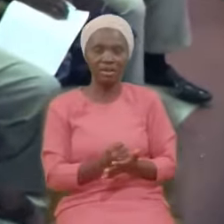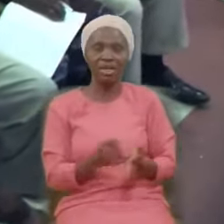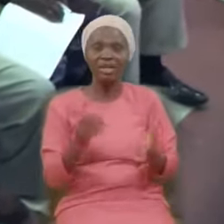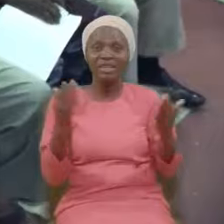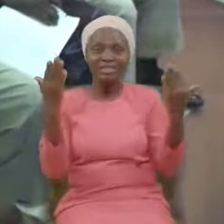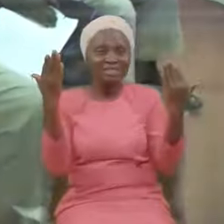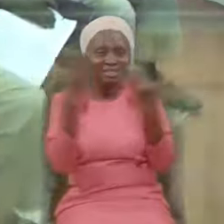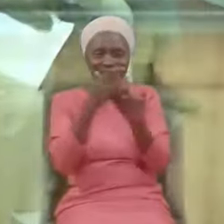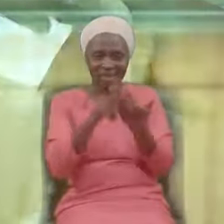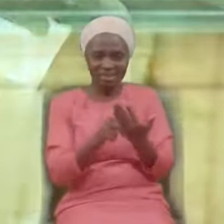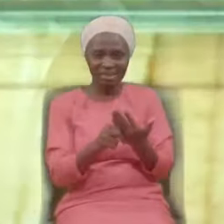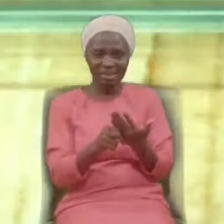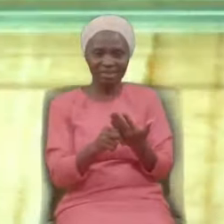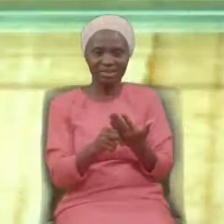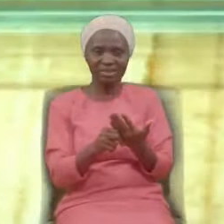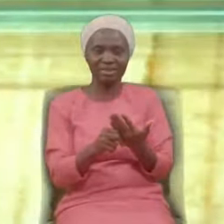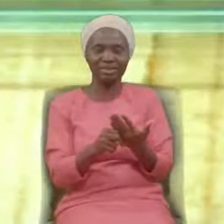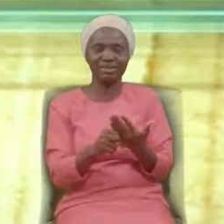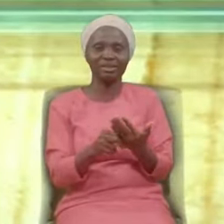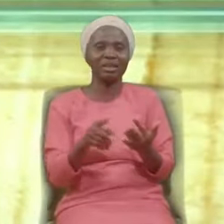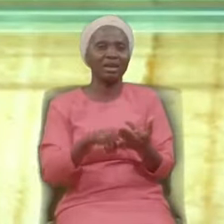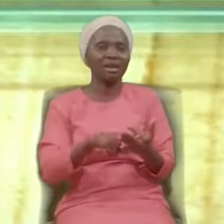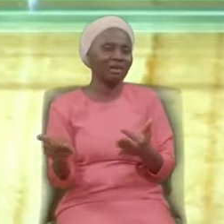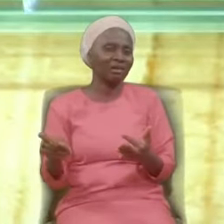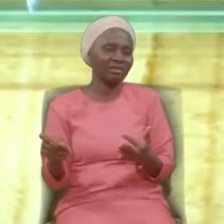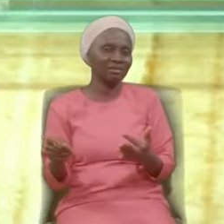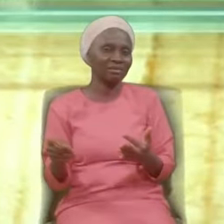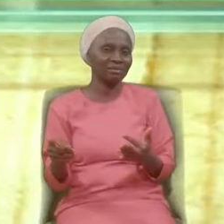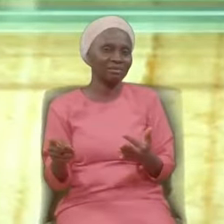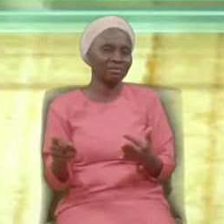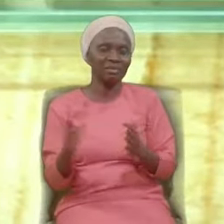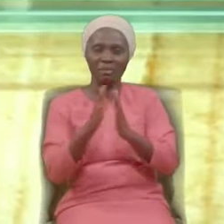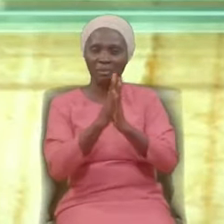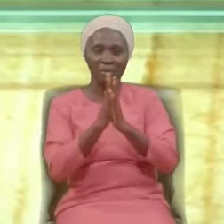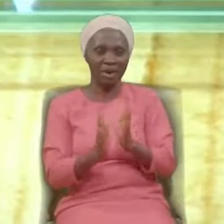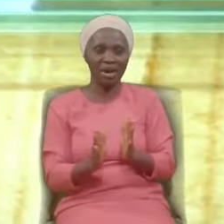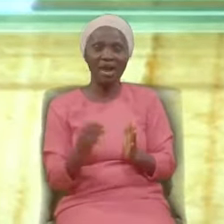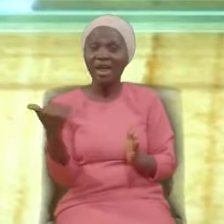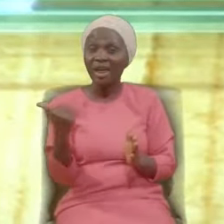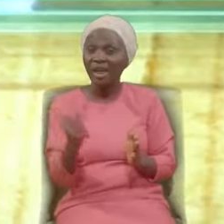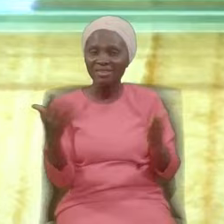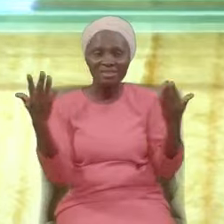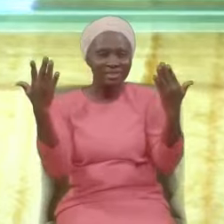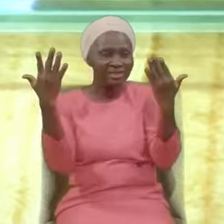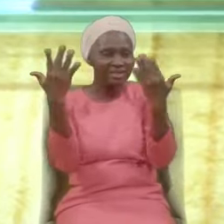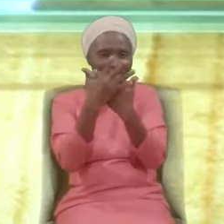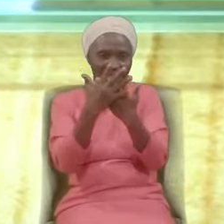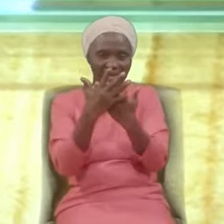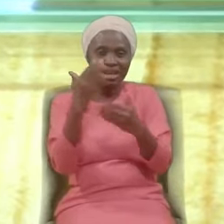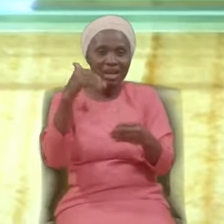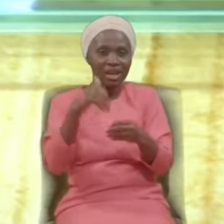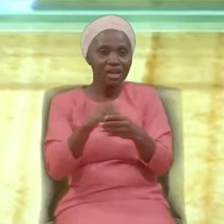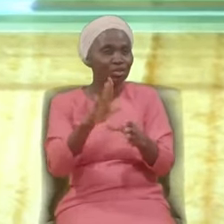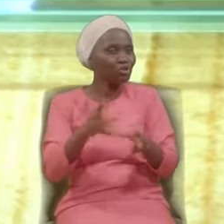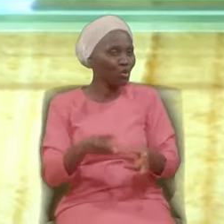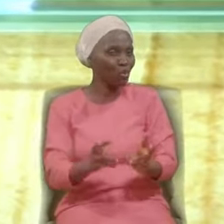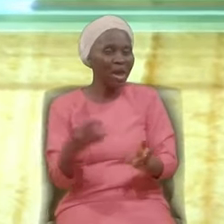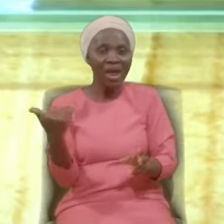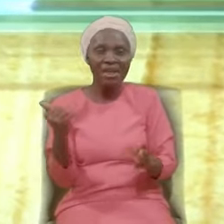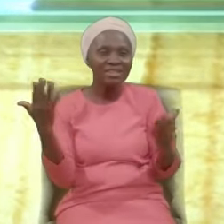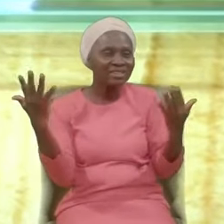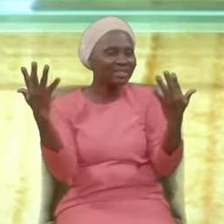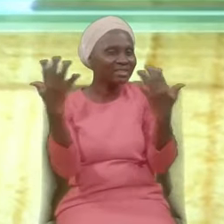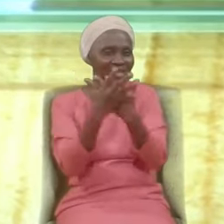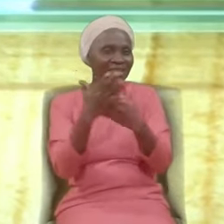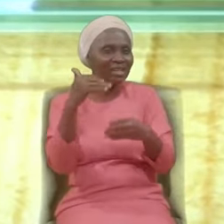Darkness dispelling prayer. Any darkness in your way, any darkness in your sight,